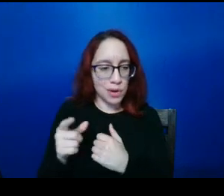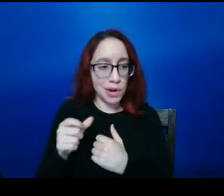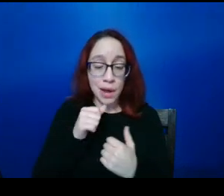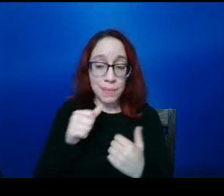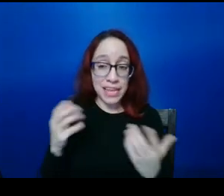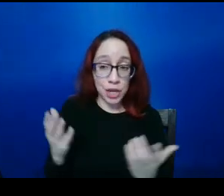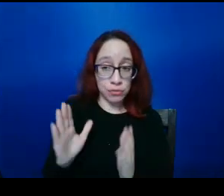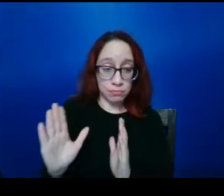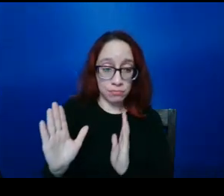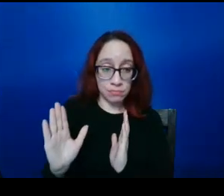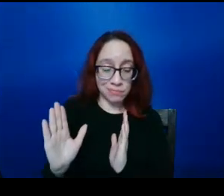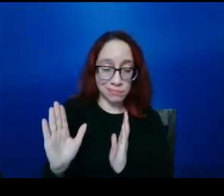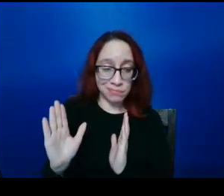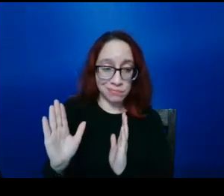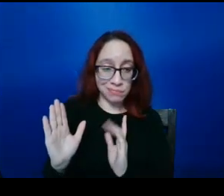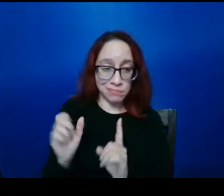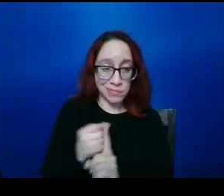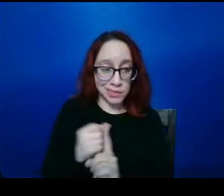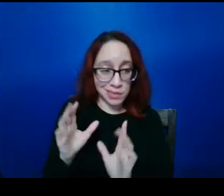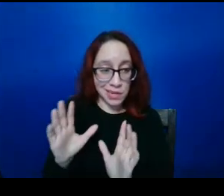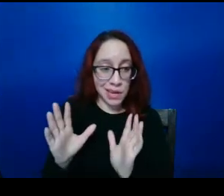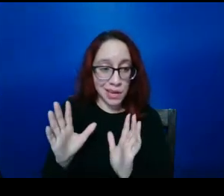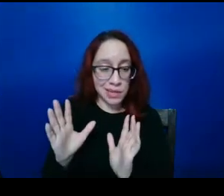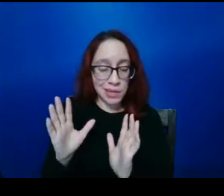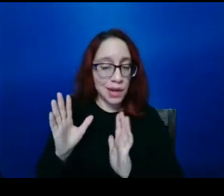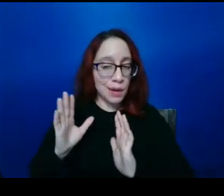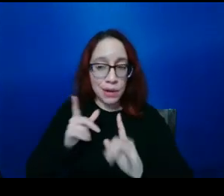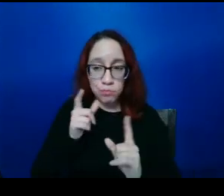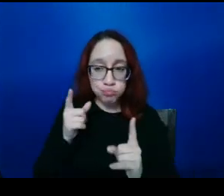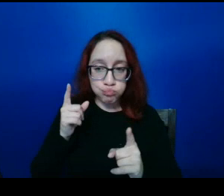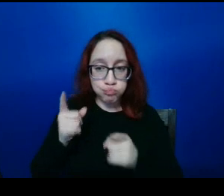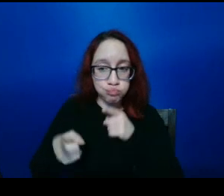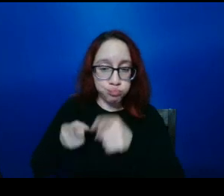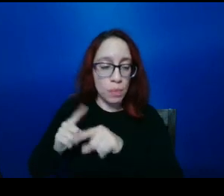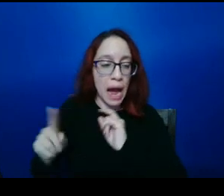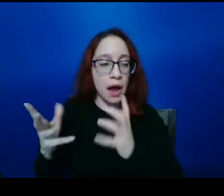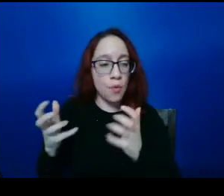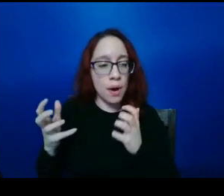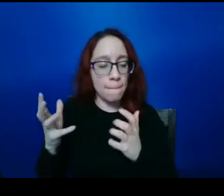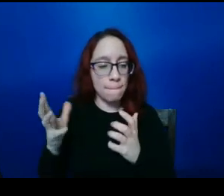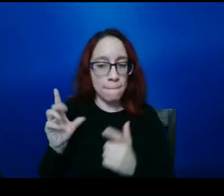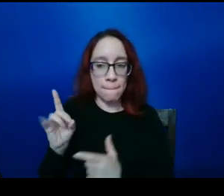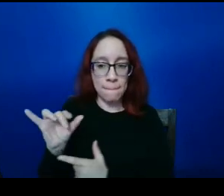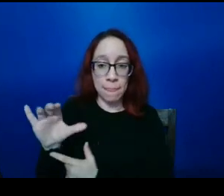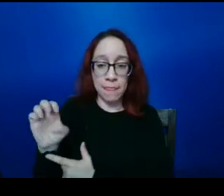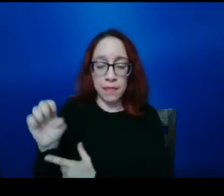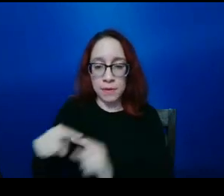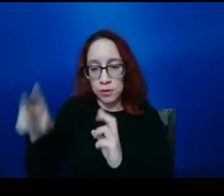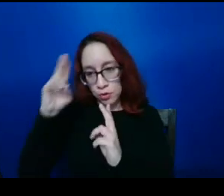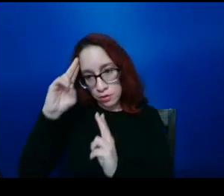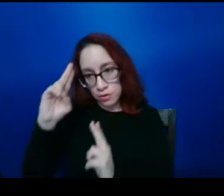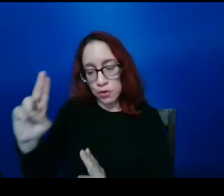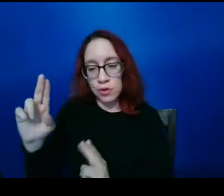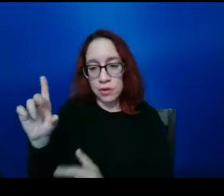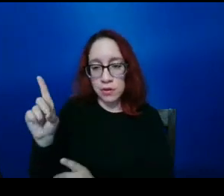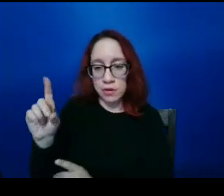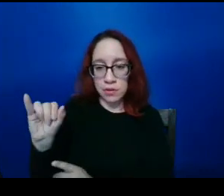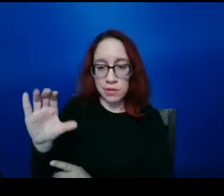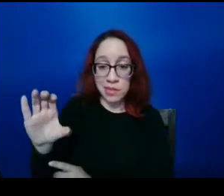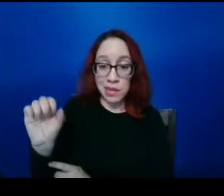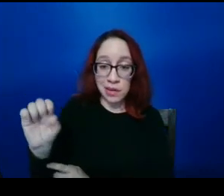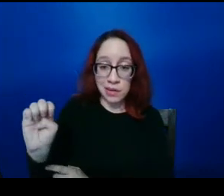to bash this diocese. What I'm here is, I actually want to give honor to the diocese,